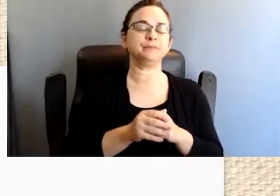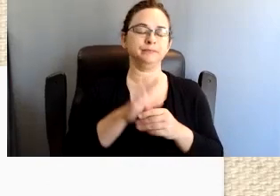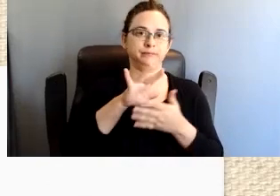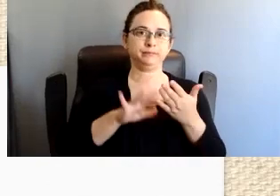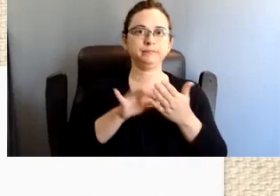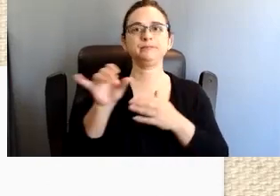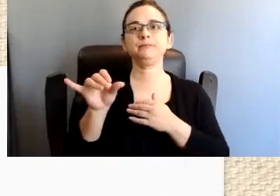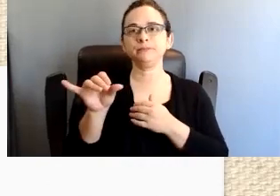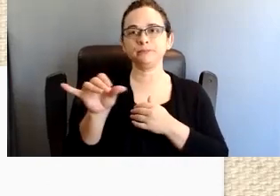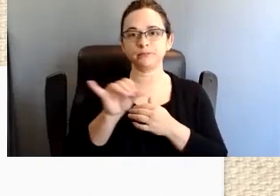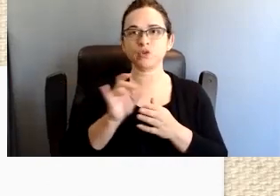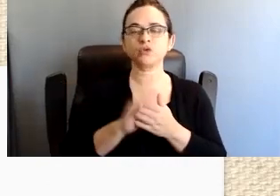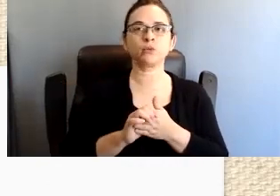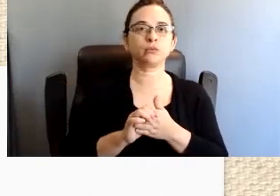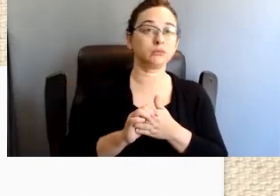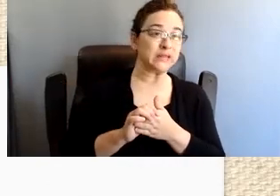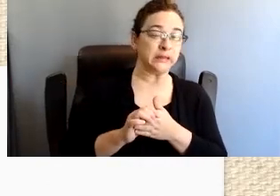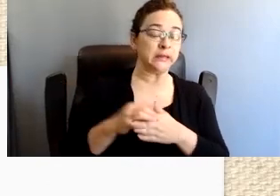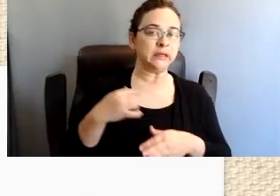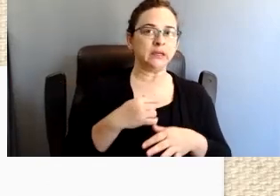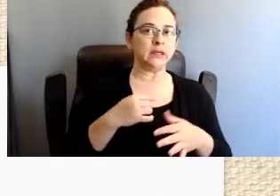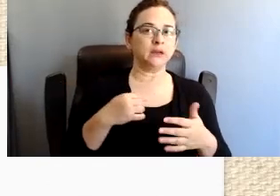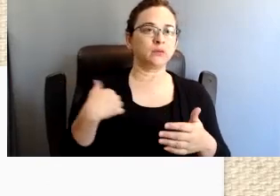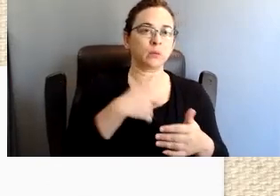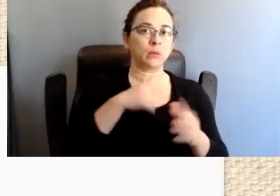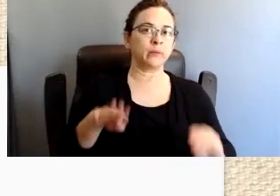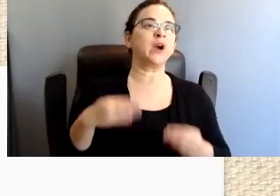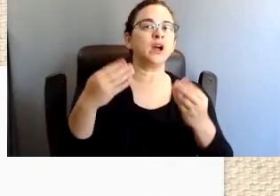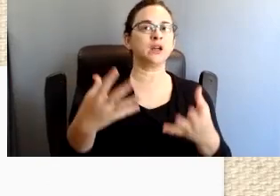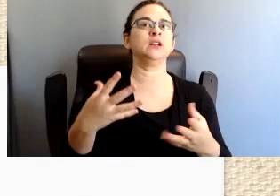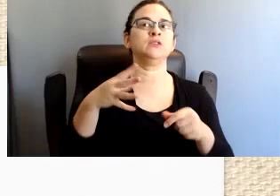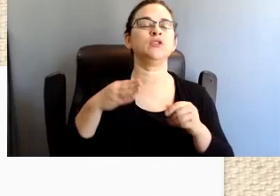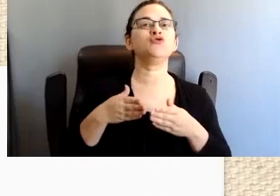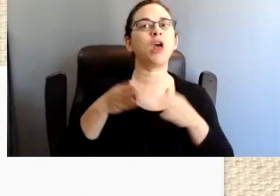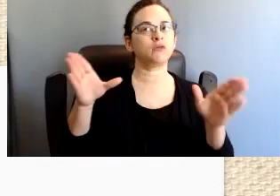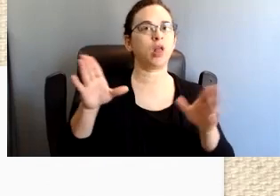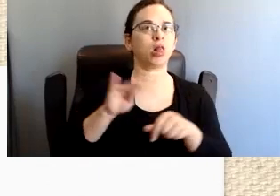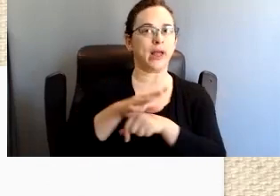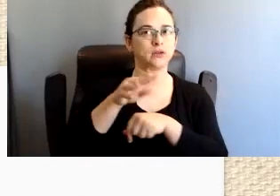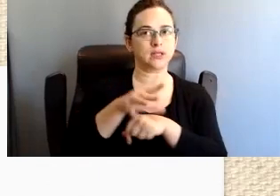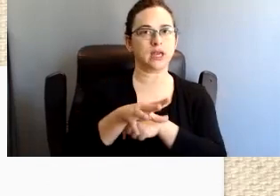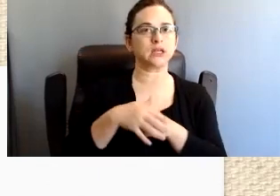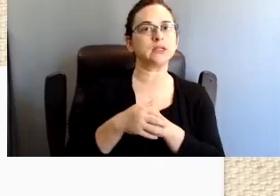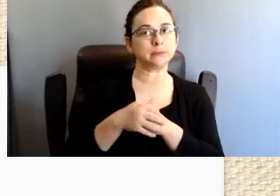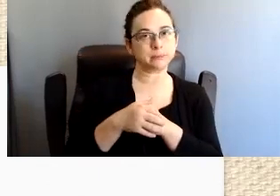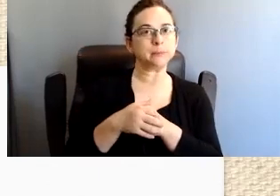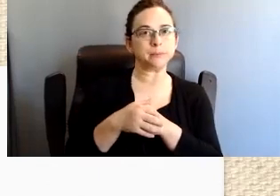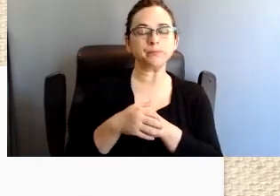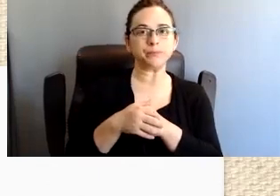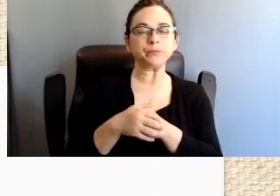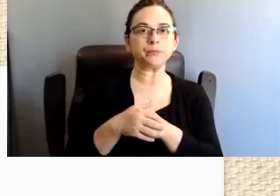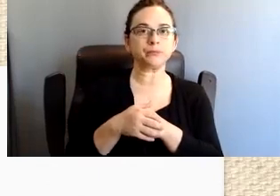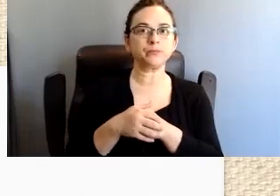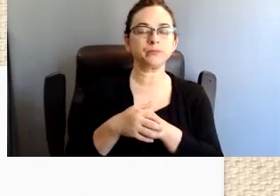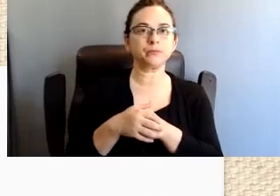general counseling. Like if a student is going to general counseling, if you just come to the Dream Center. So we try to